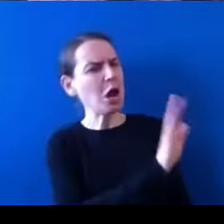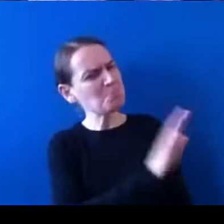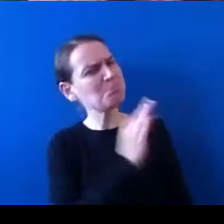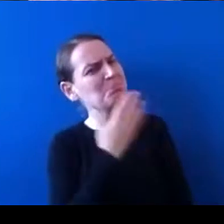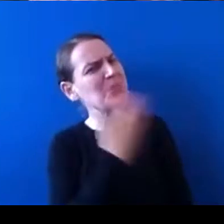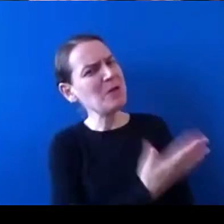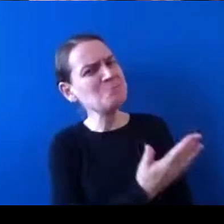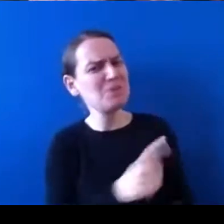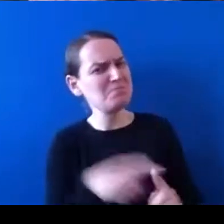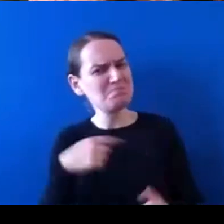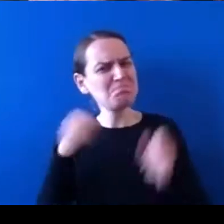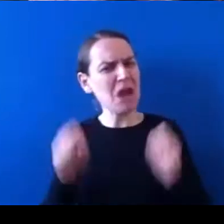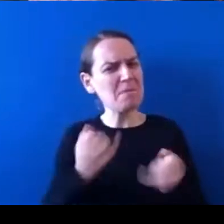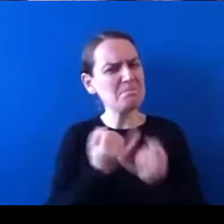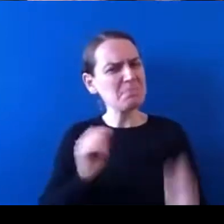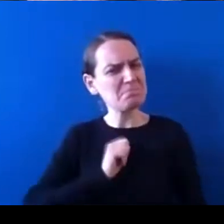every time.